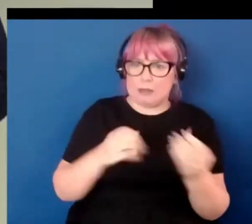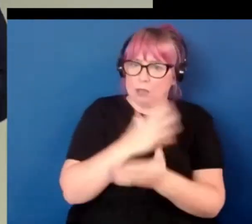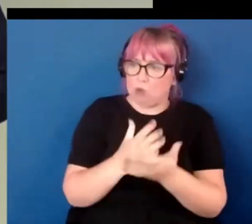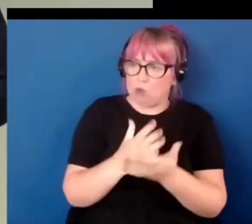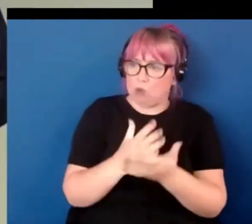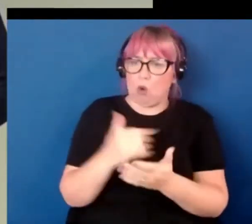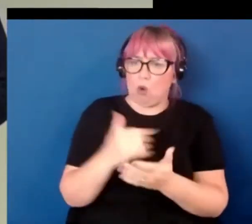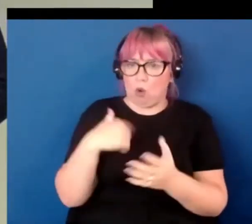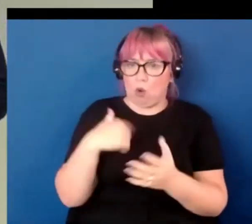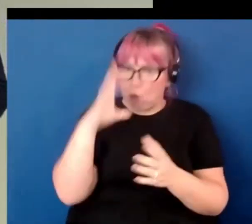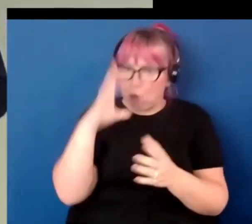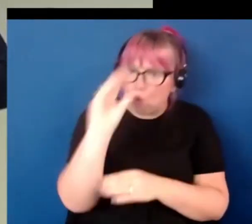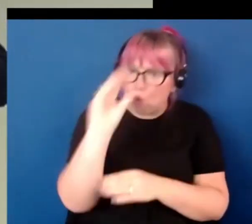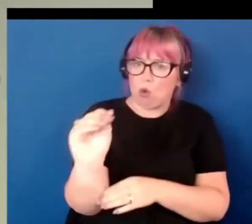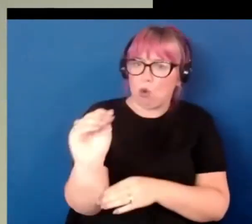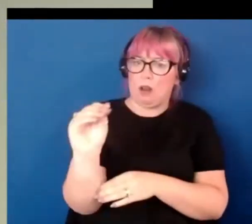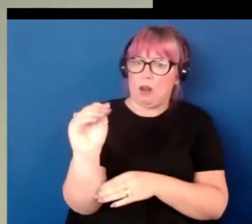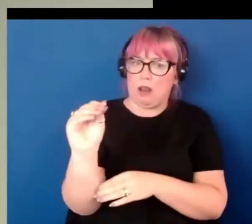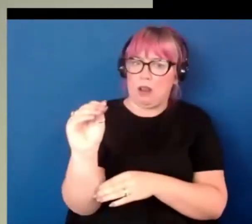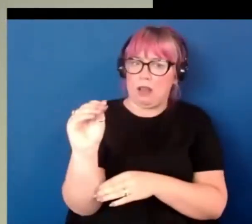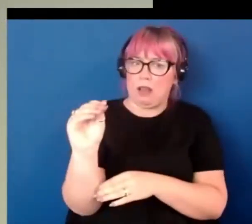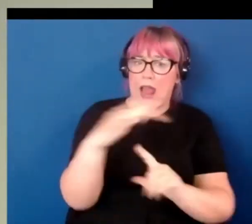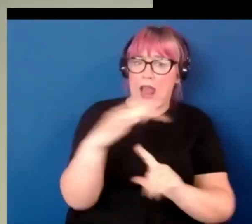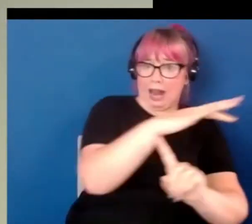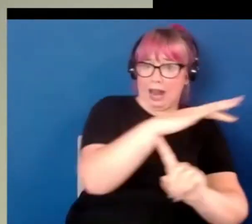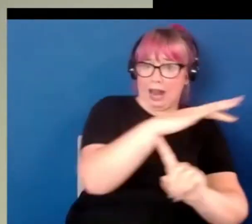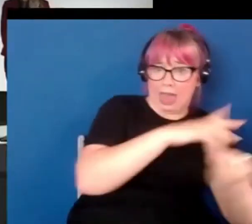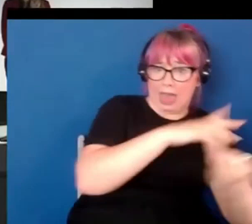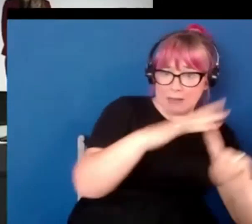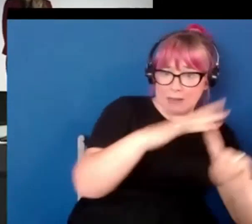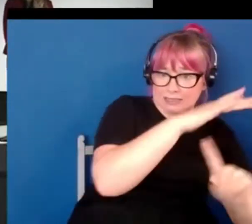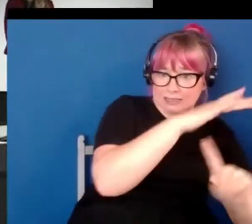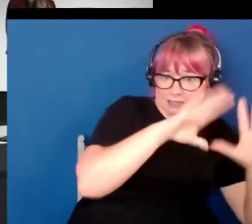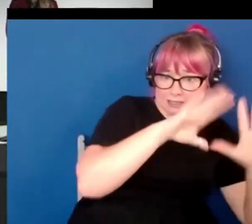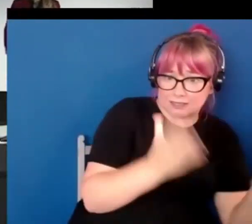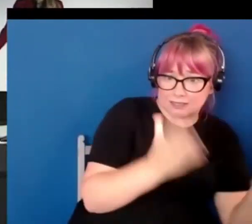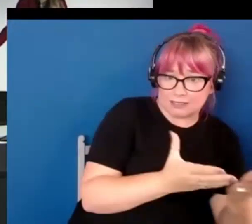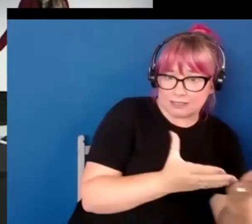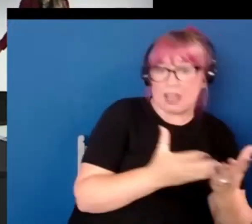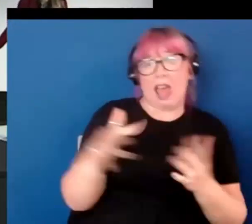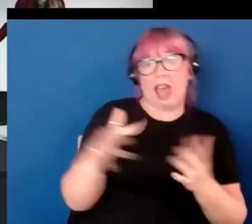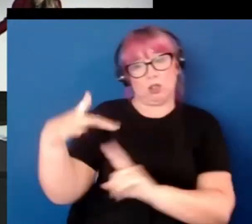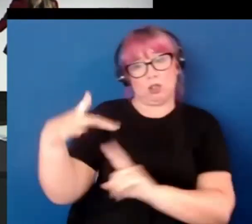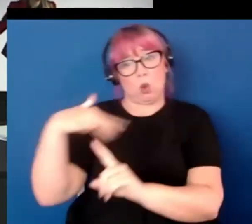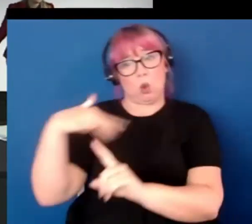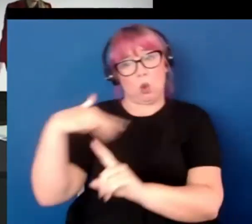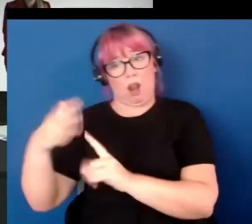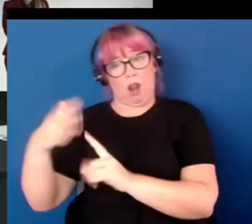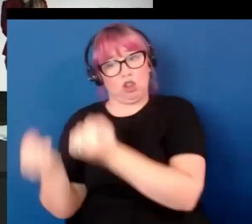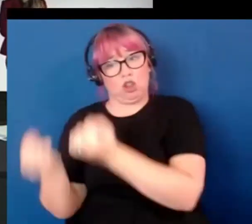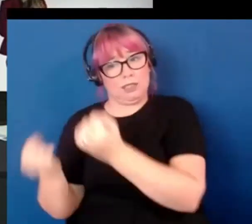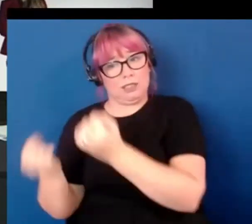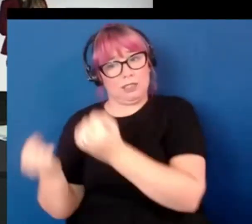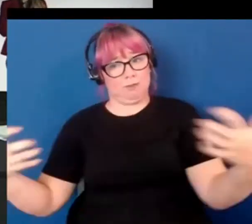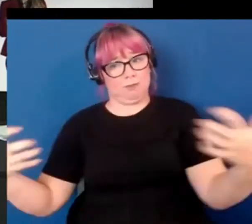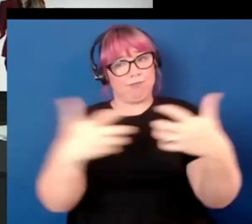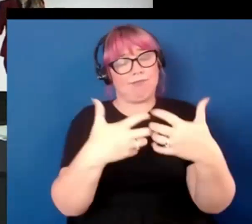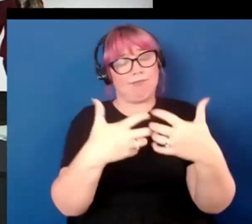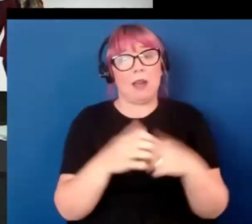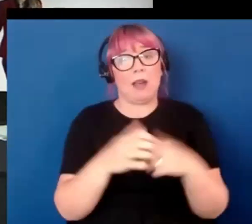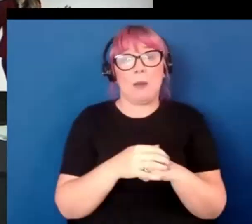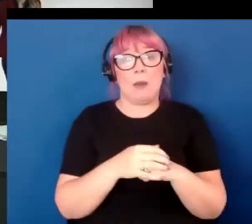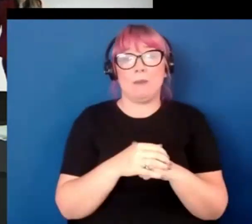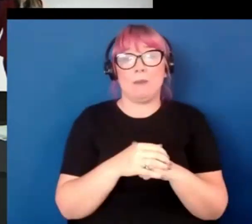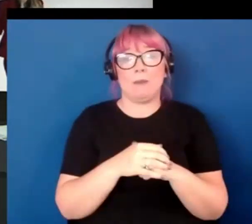links between the climate emergency and social justice. Not every Green Party member studies it every day, but